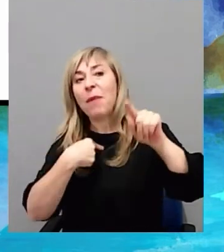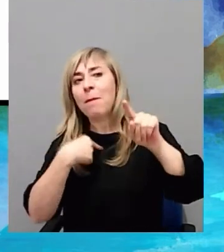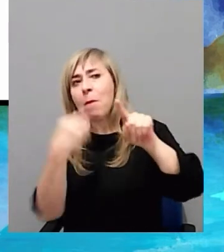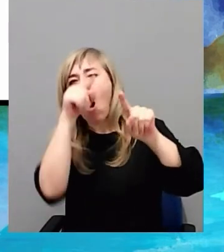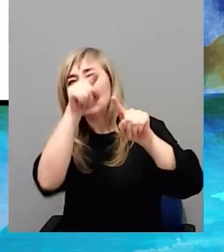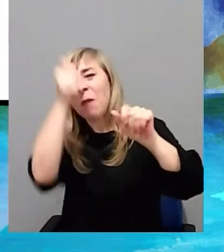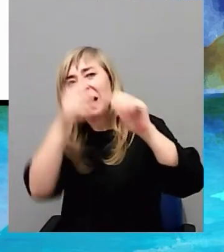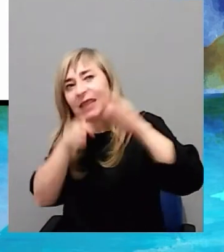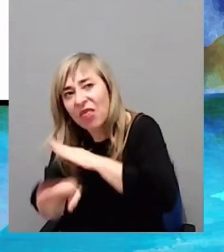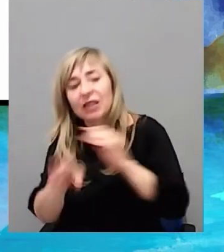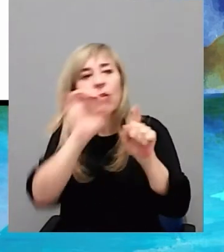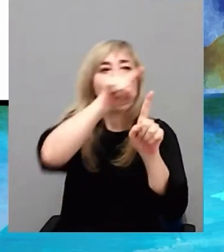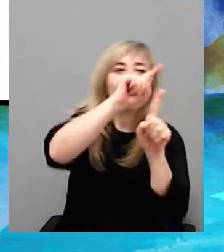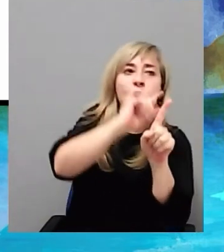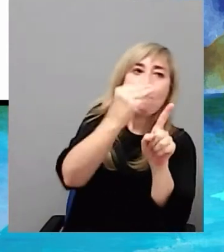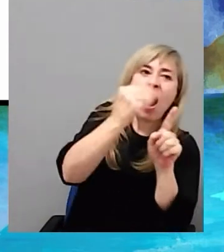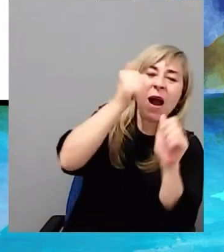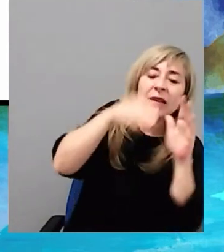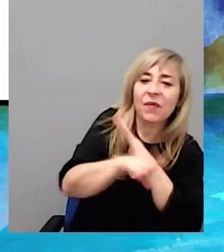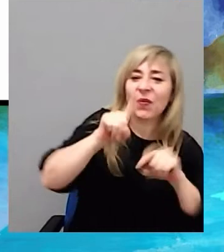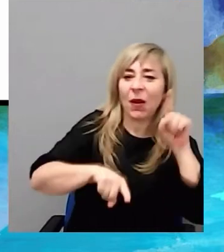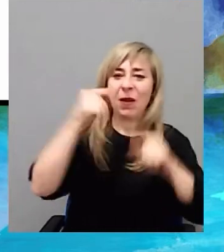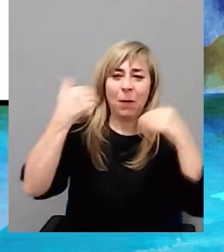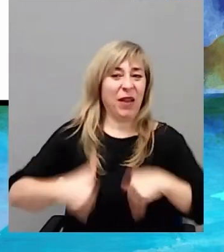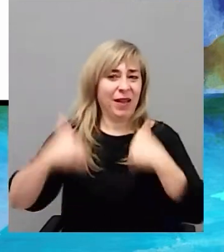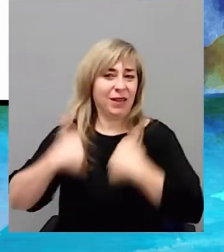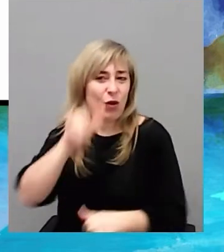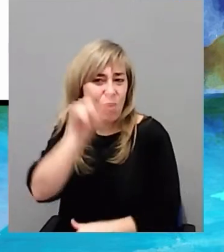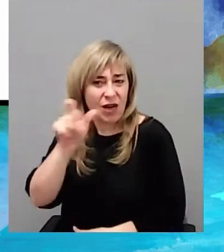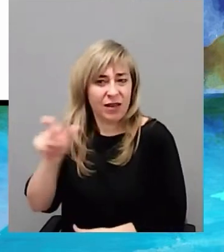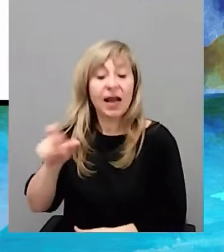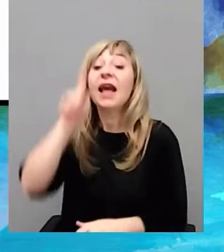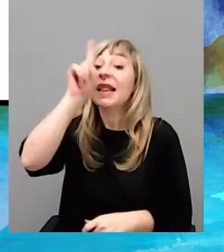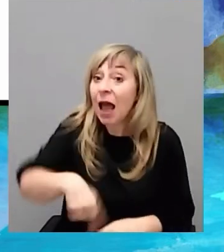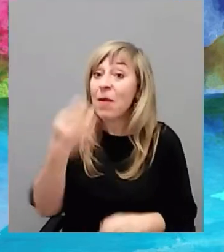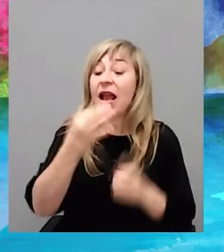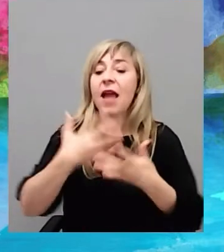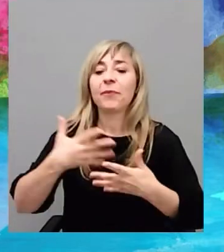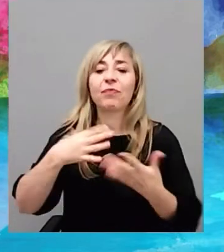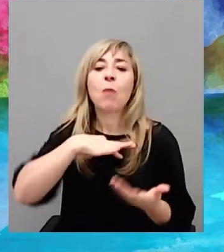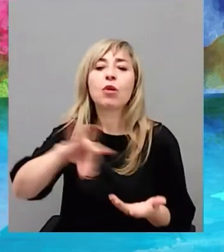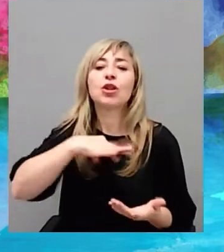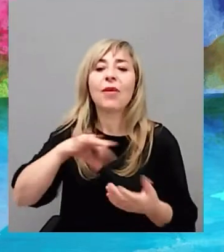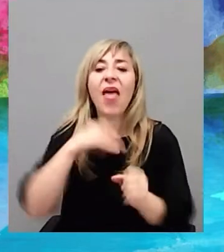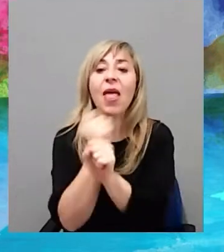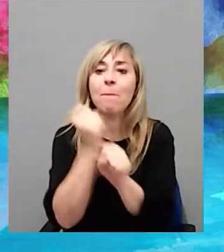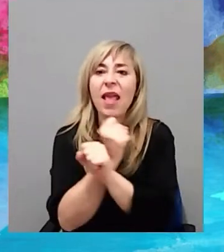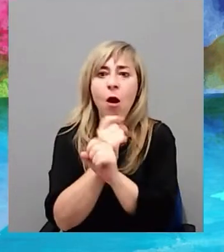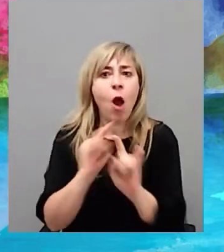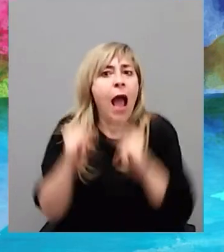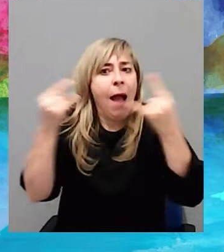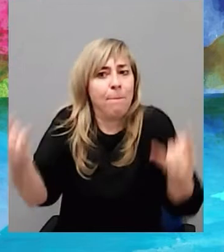depending on the person's needs. Also, the opportunity for work is enlarged because there are